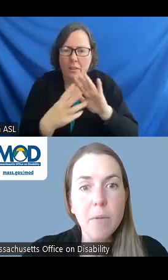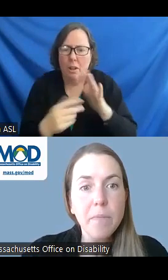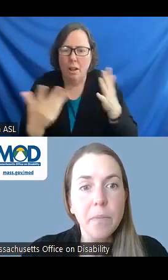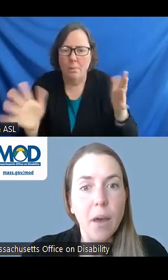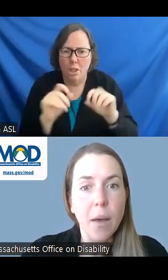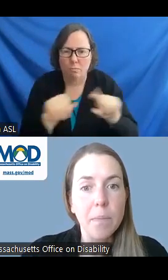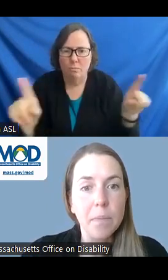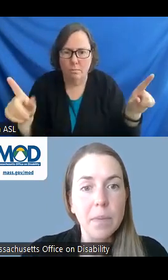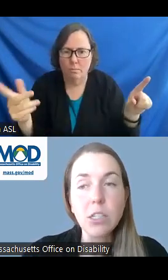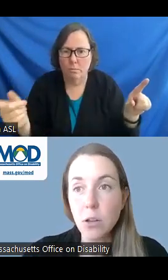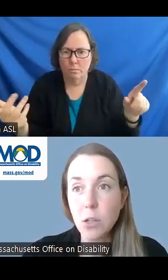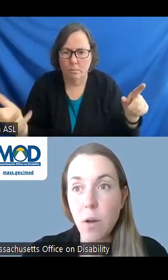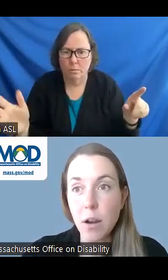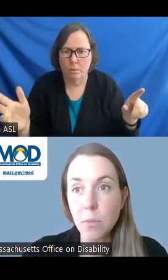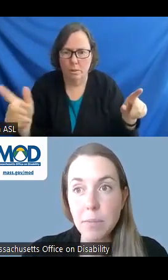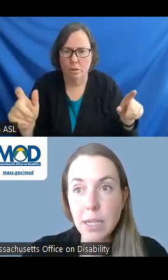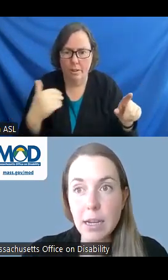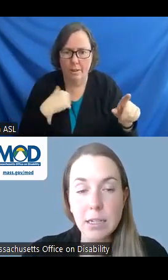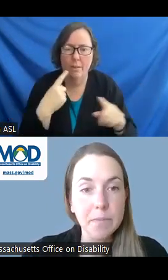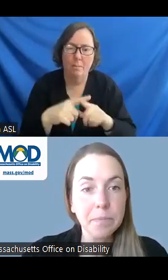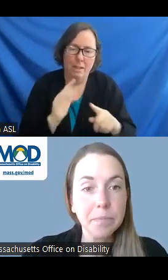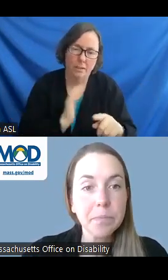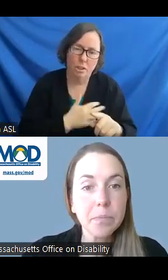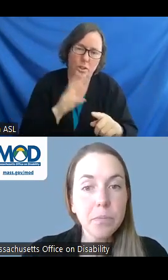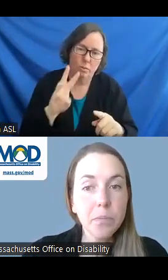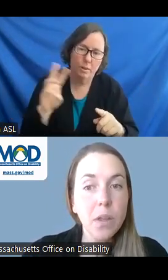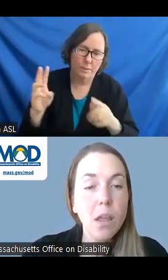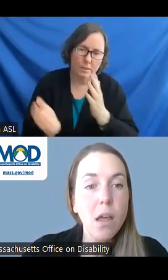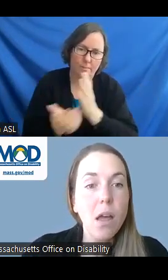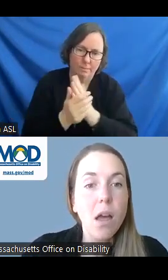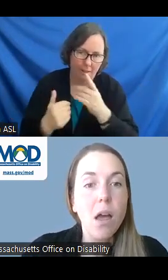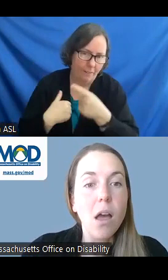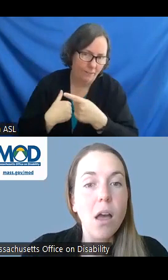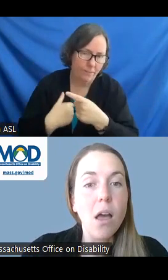already. It's also on our website.